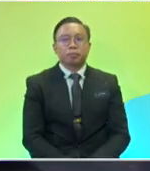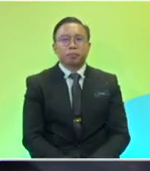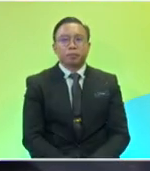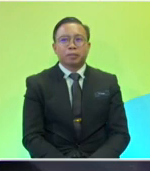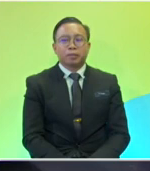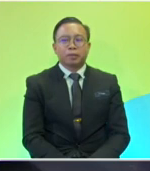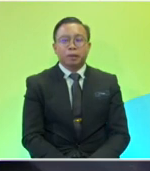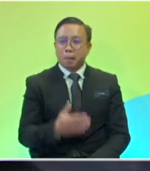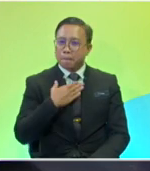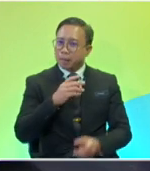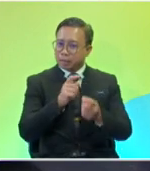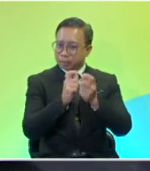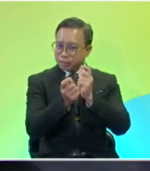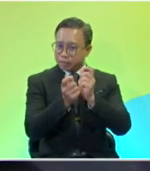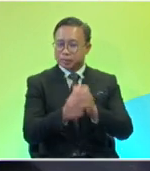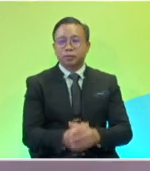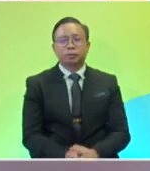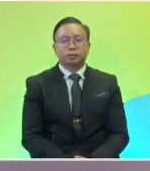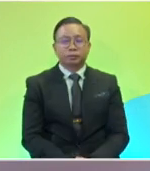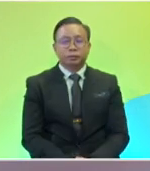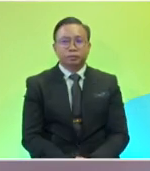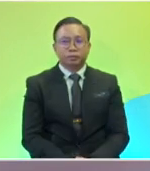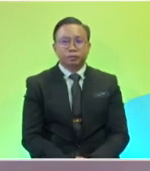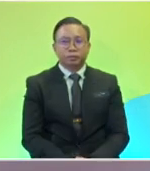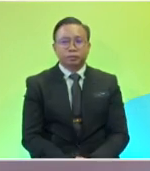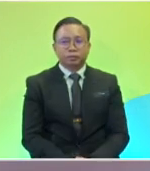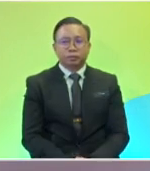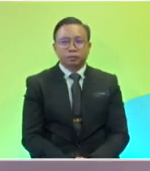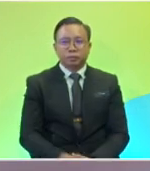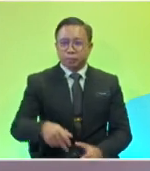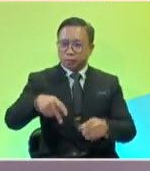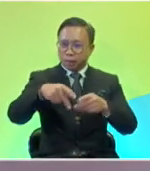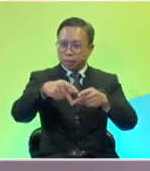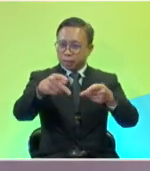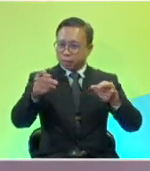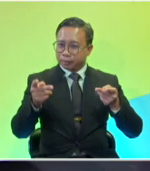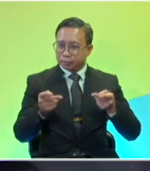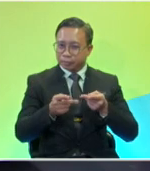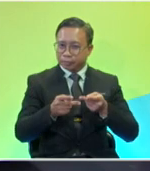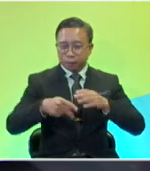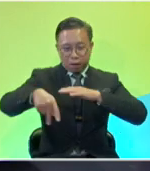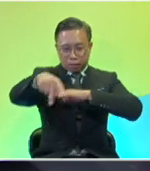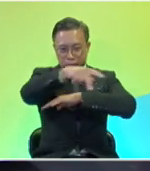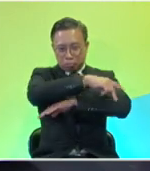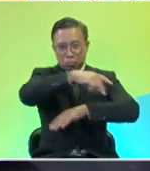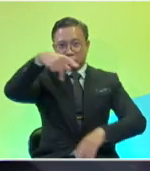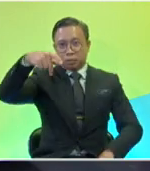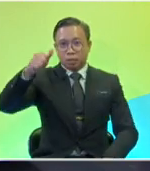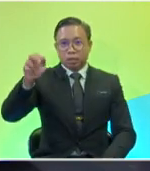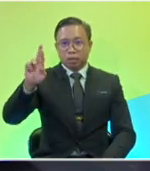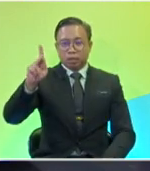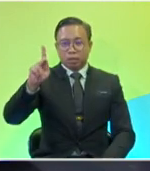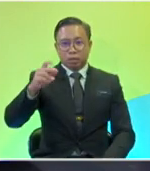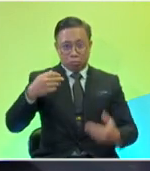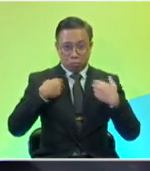it's my turn. Okay. It's a park. Park. It's a beautiful park. So. Do you have park on